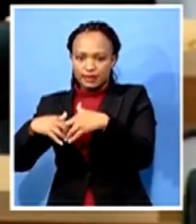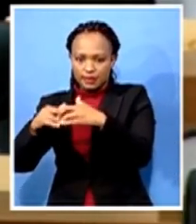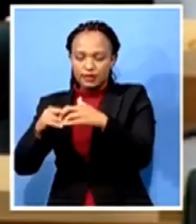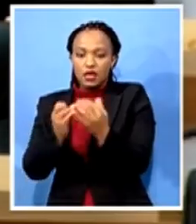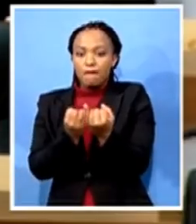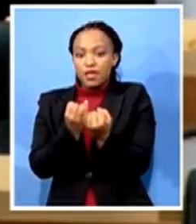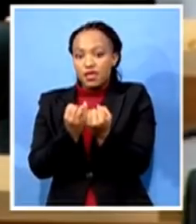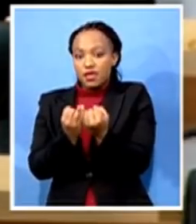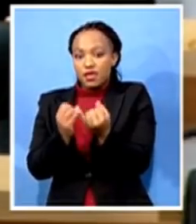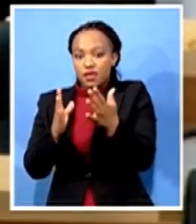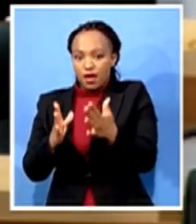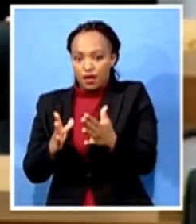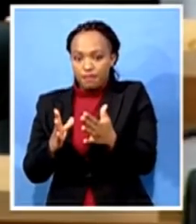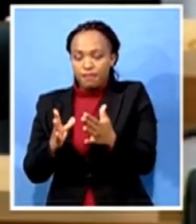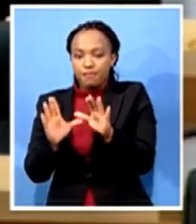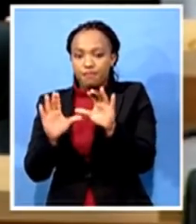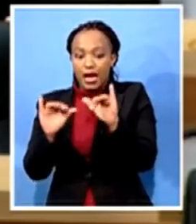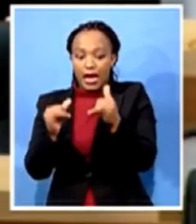in their discretion.